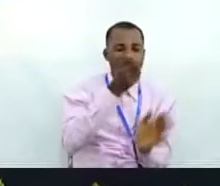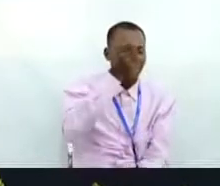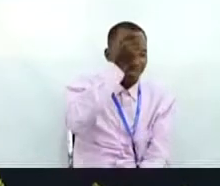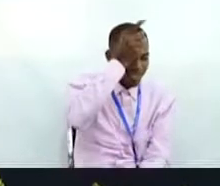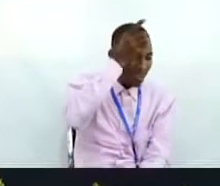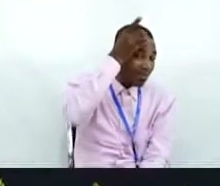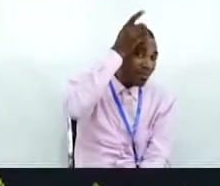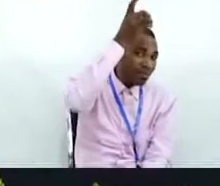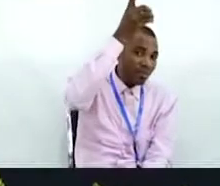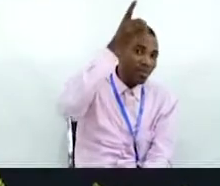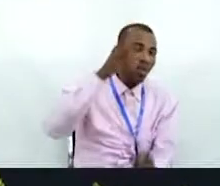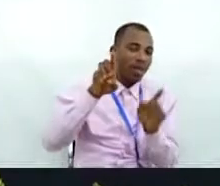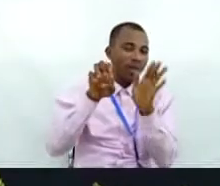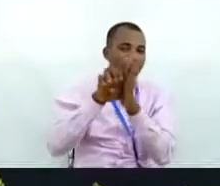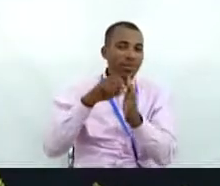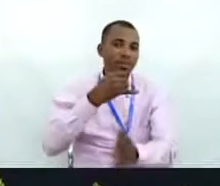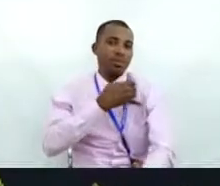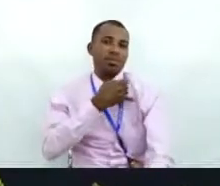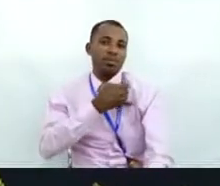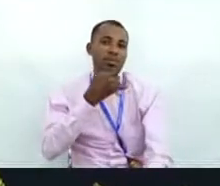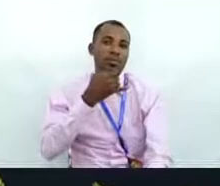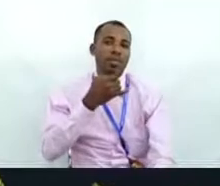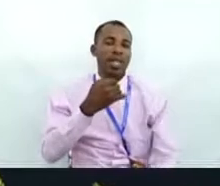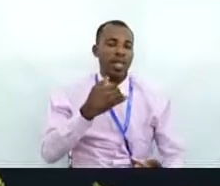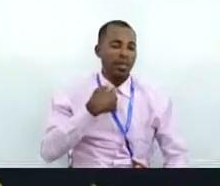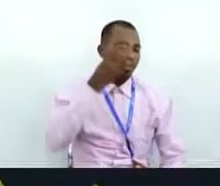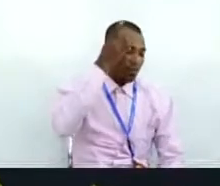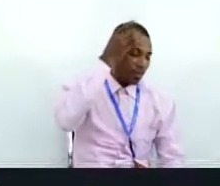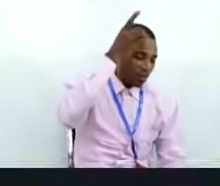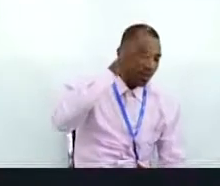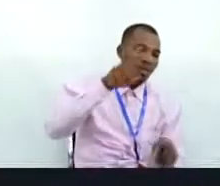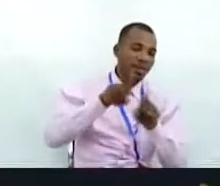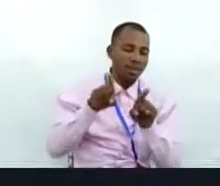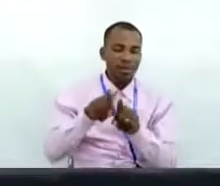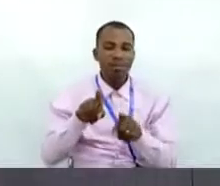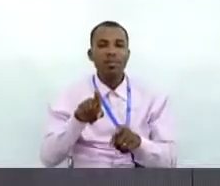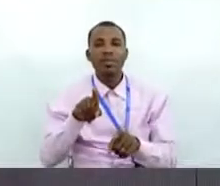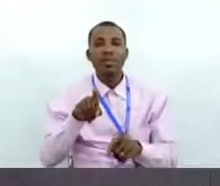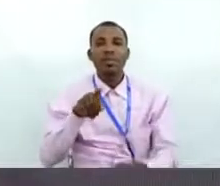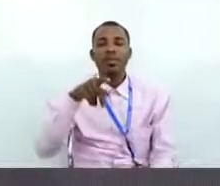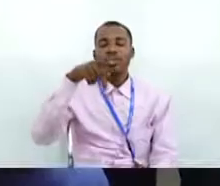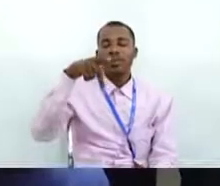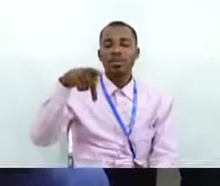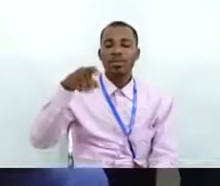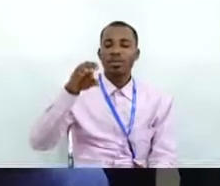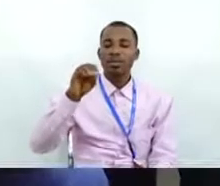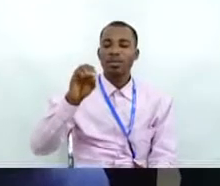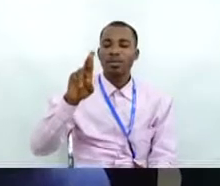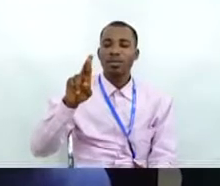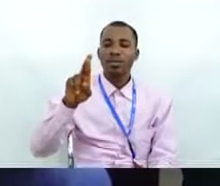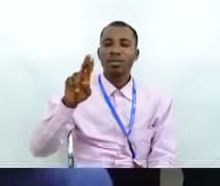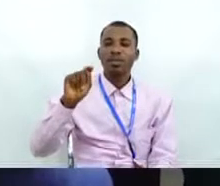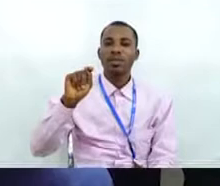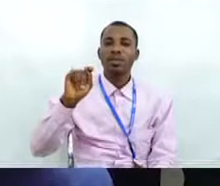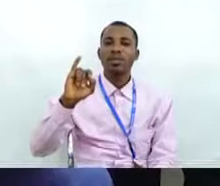Say, Joseph had a dream. Potiphar's wife had a dream. And dream. You go to Mark.